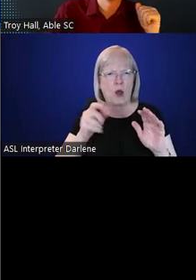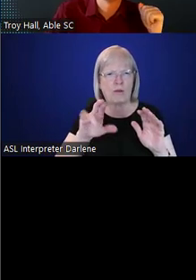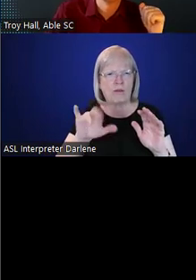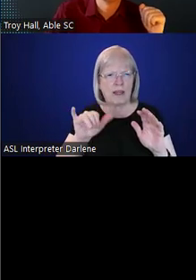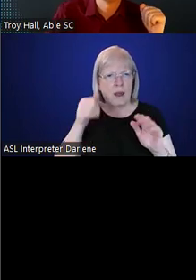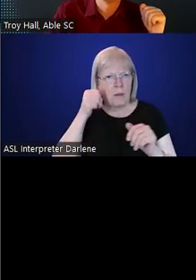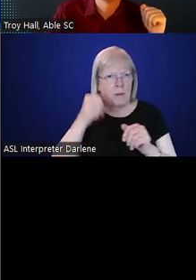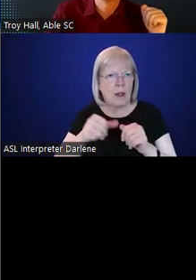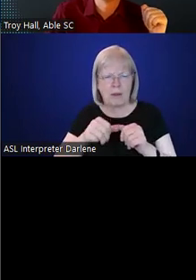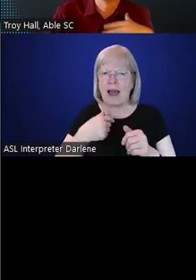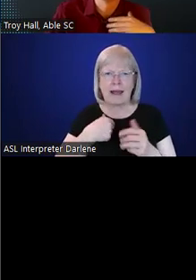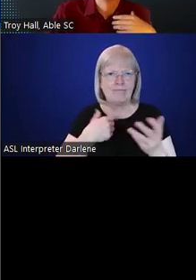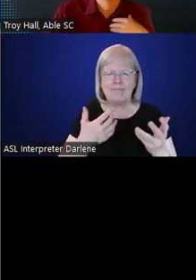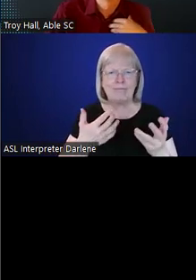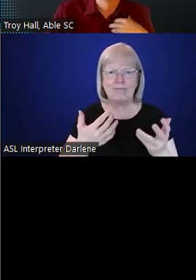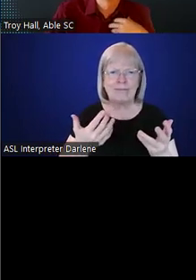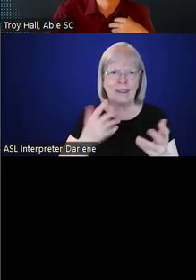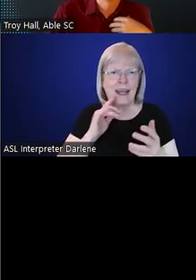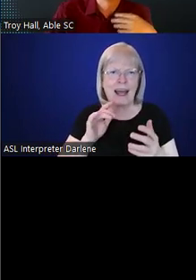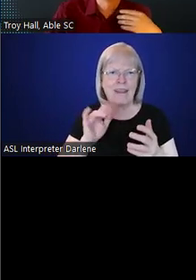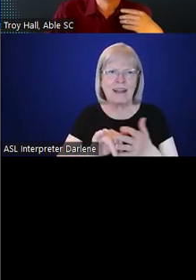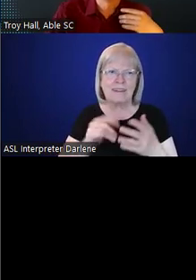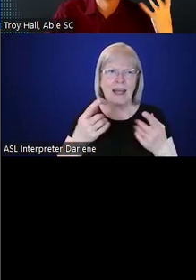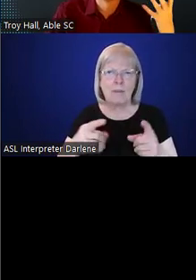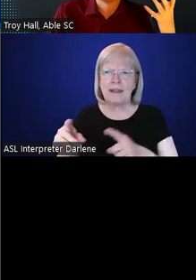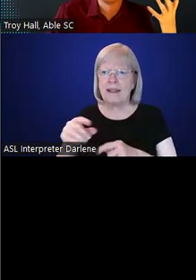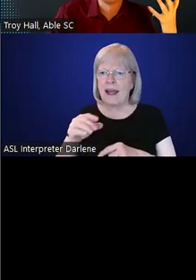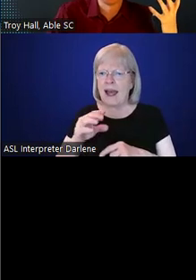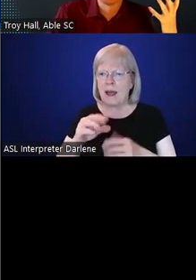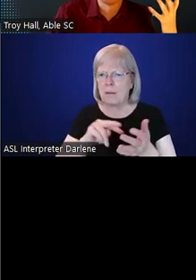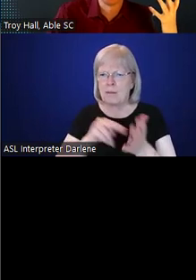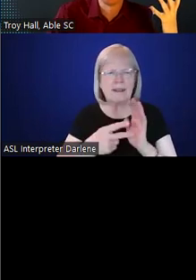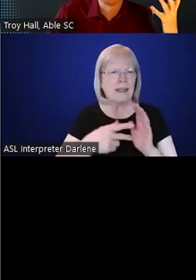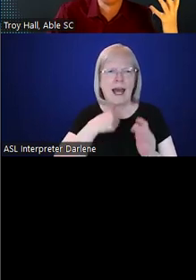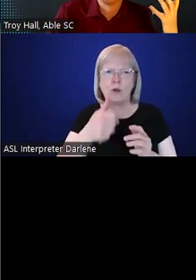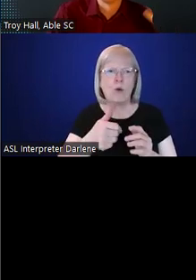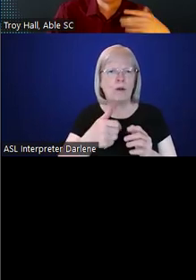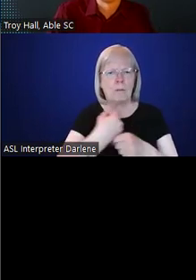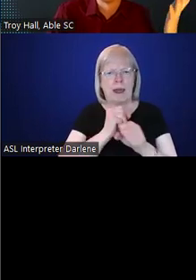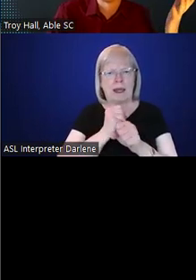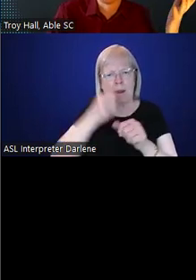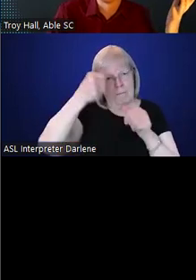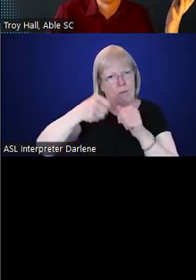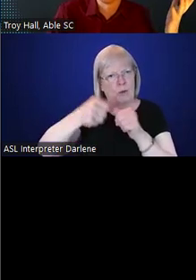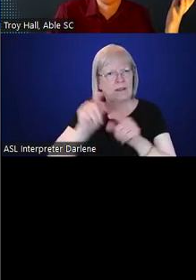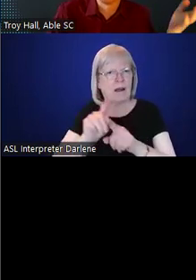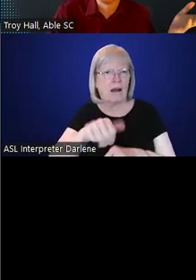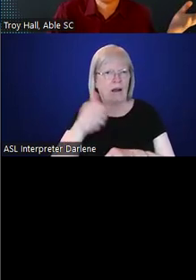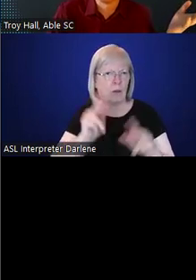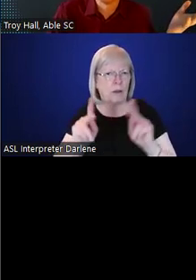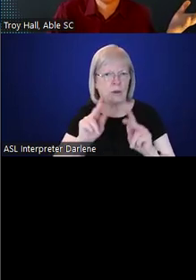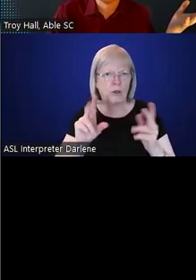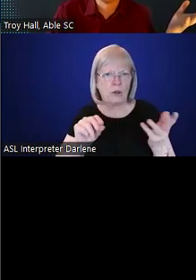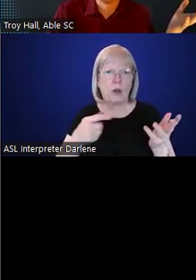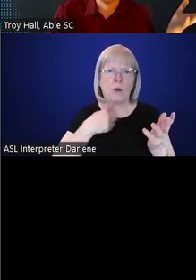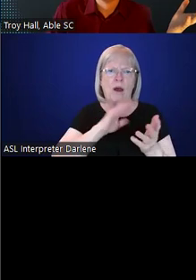an offshoot of PTSD, right? So that means that I don't make memories the same way other people do. We're all gonna have a great time and this is